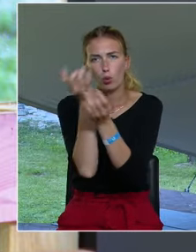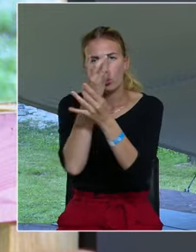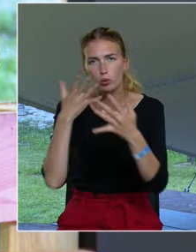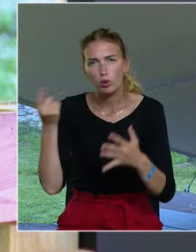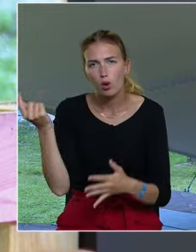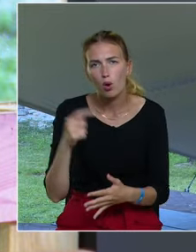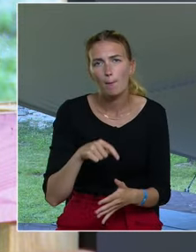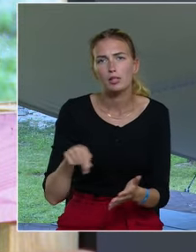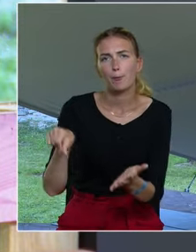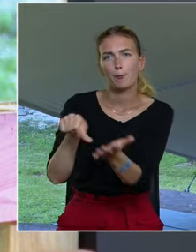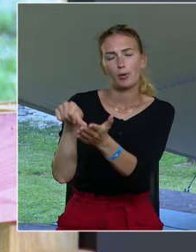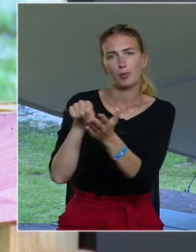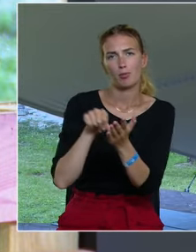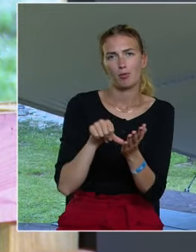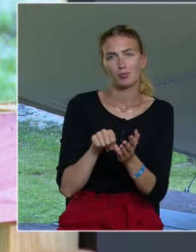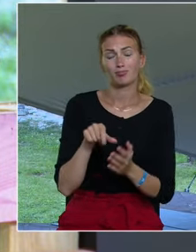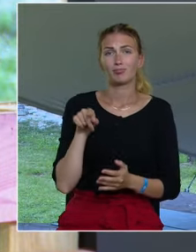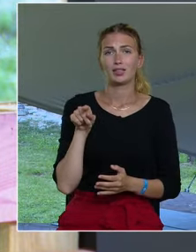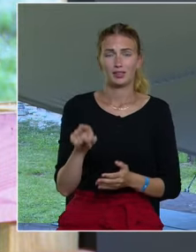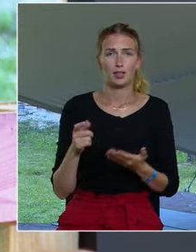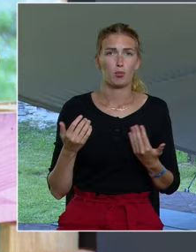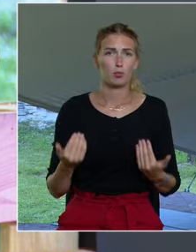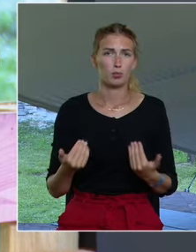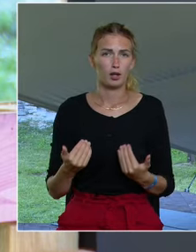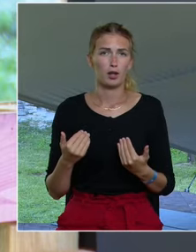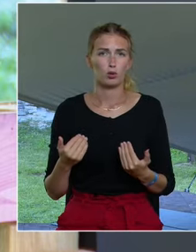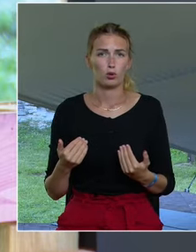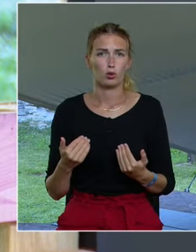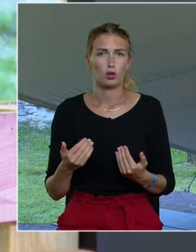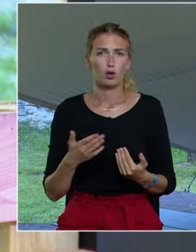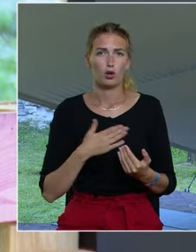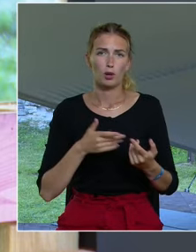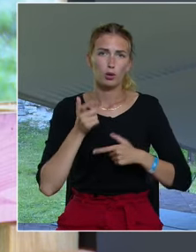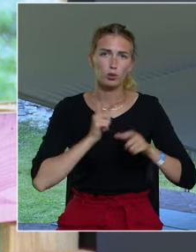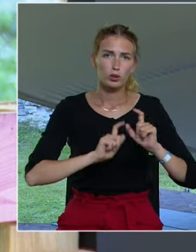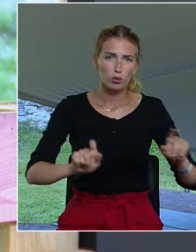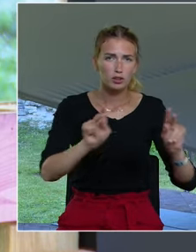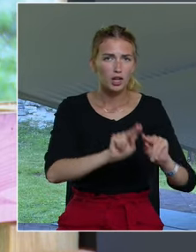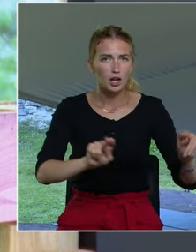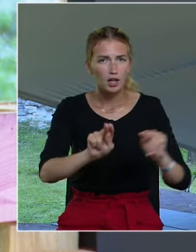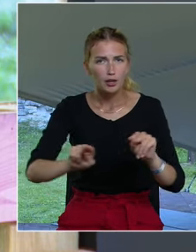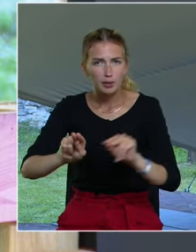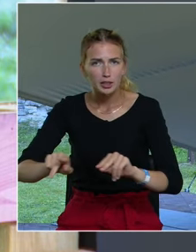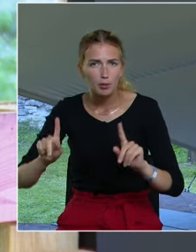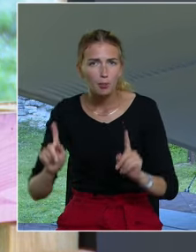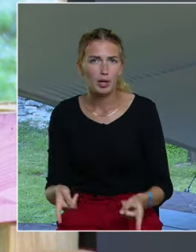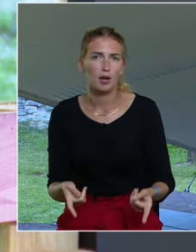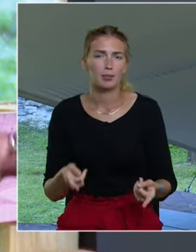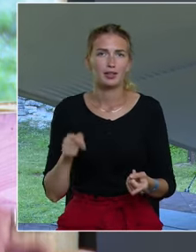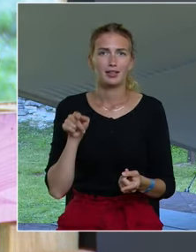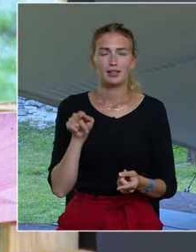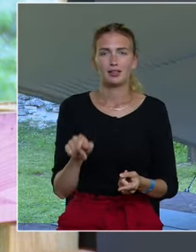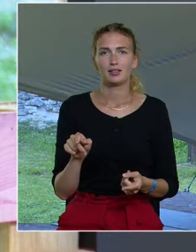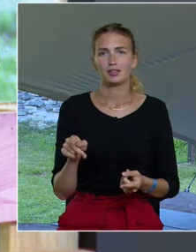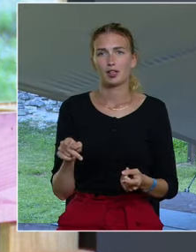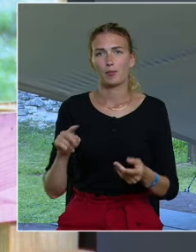etc. So this is what we really should now teach in our university in terms of how to manage this